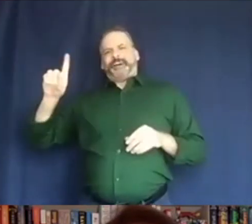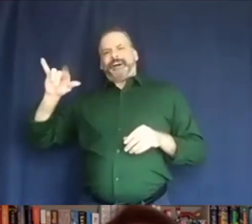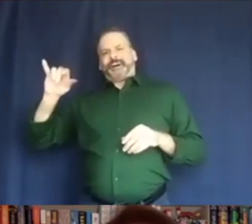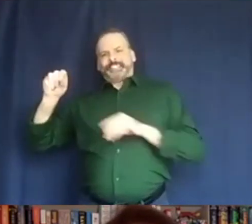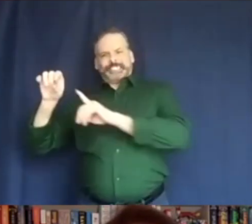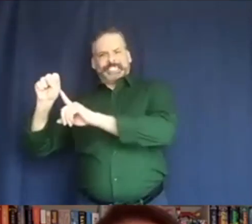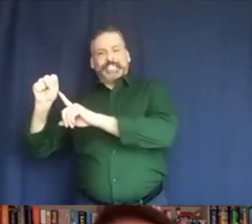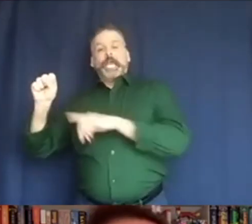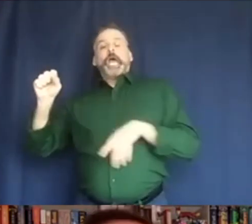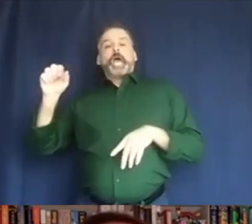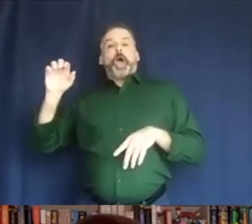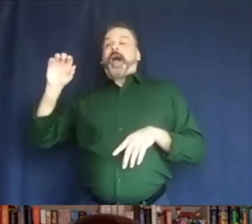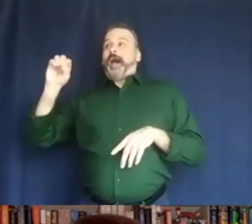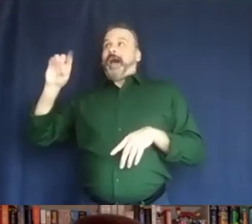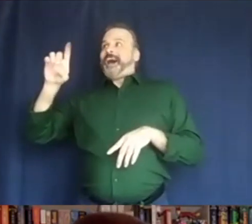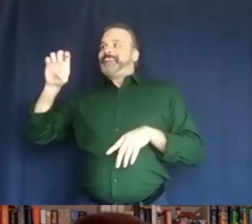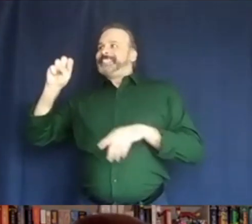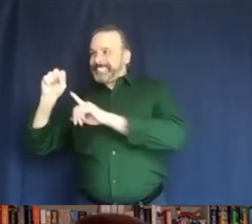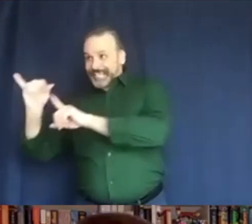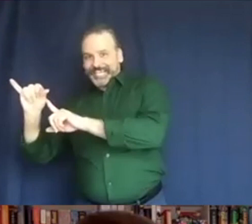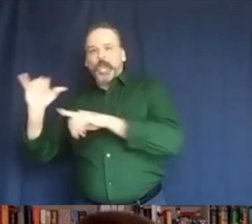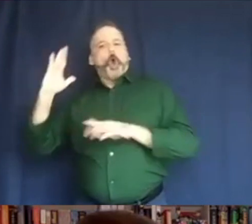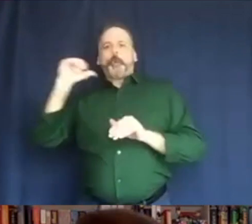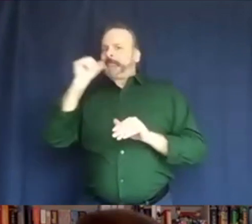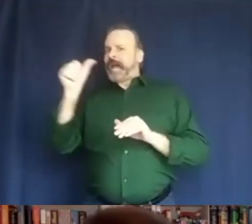spoiling the Odyssey for anyone. No.